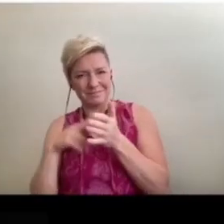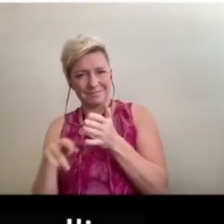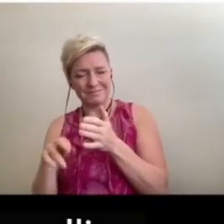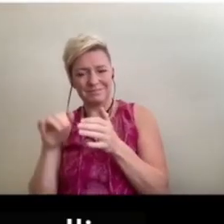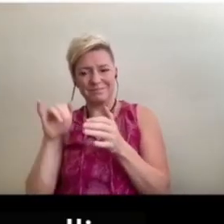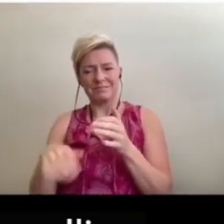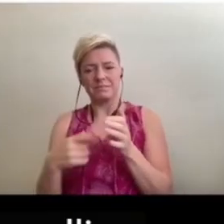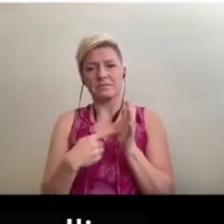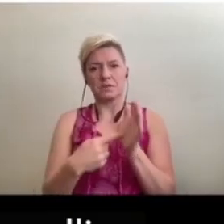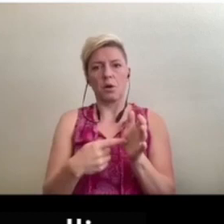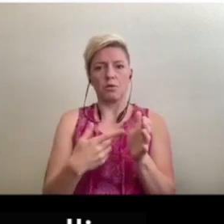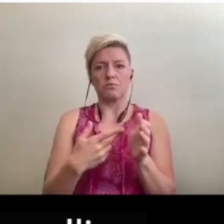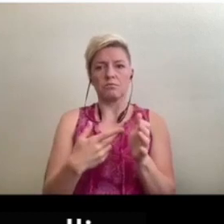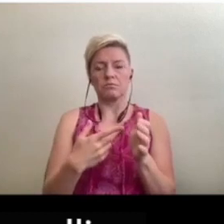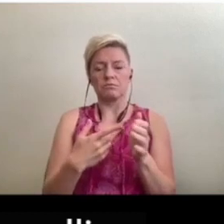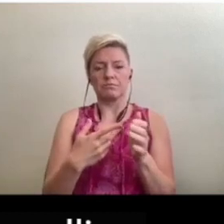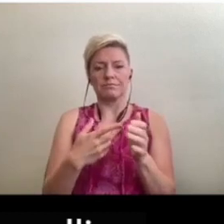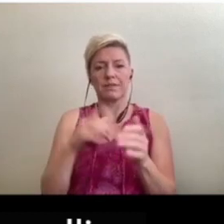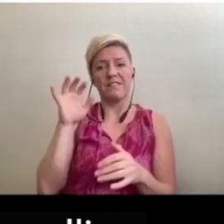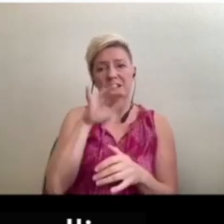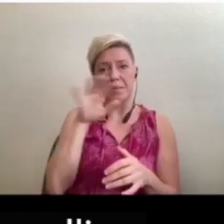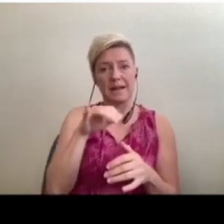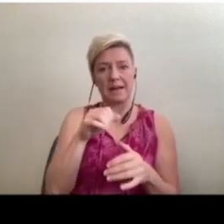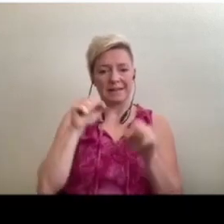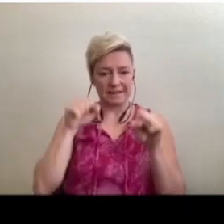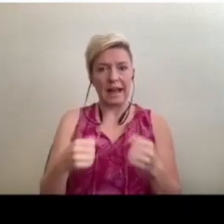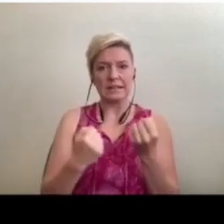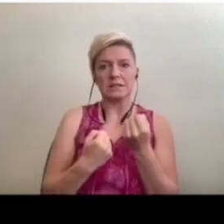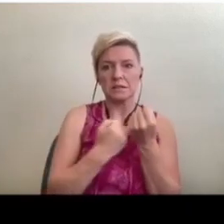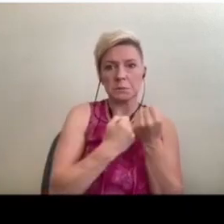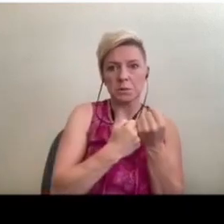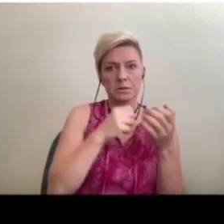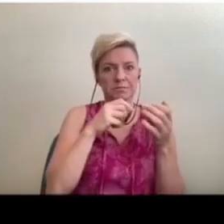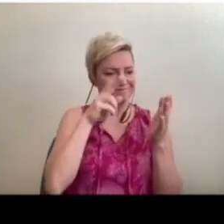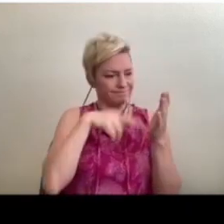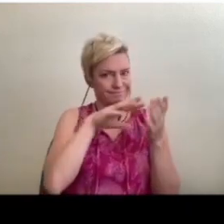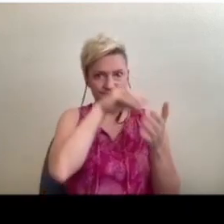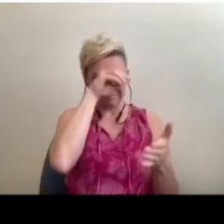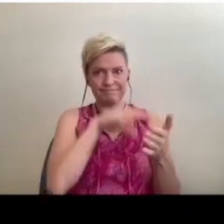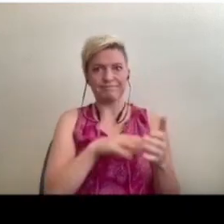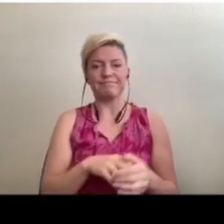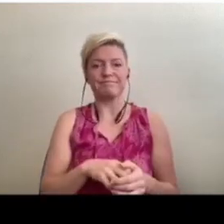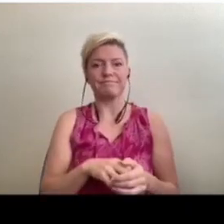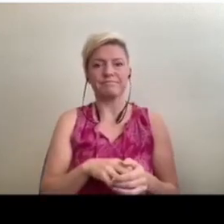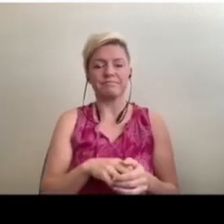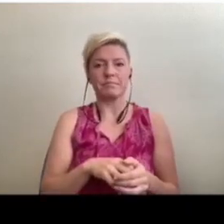studies, corroborating the supportive role of fingerspelling in reading attainment.